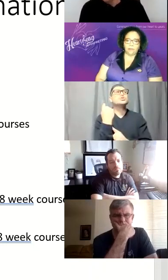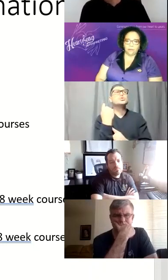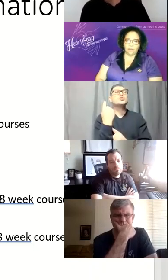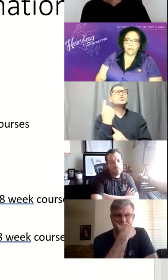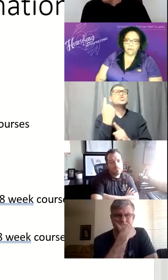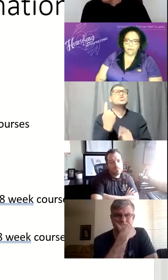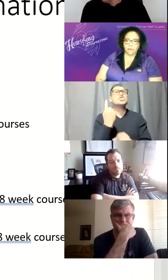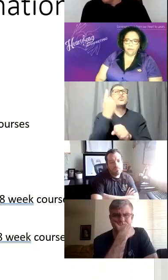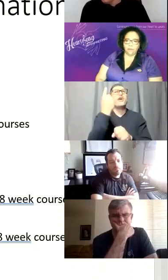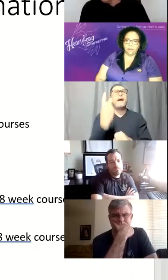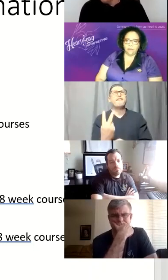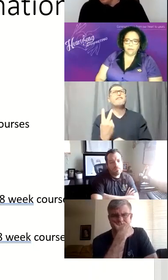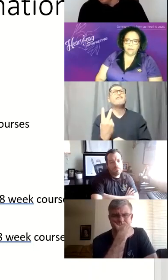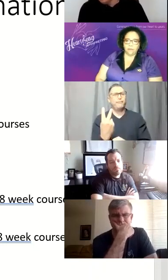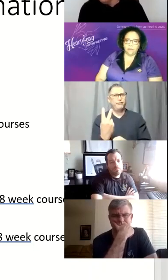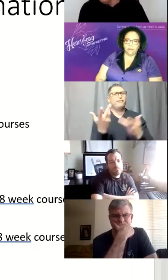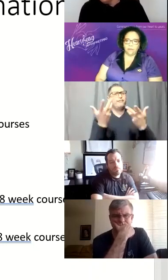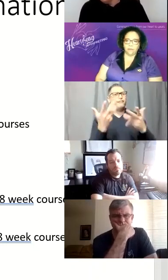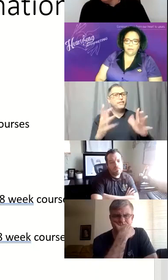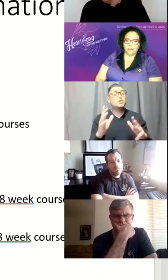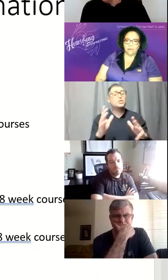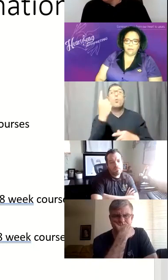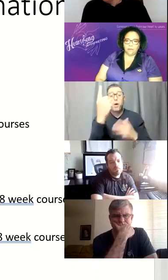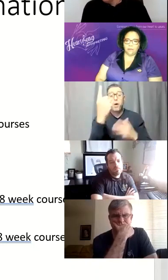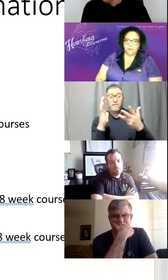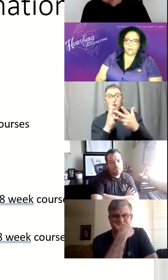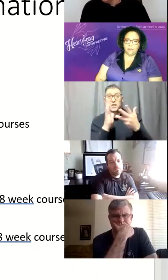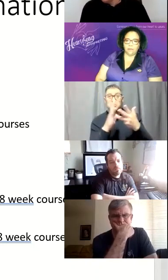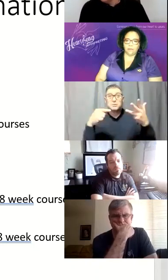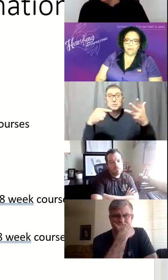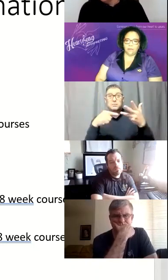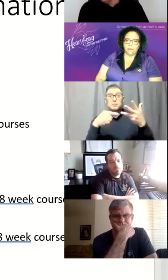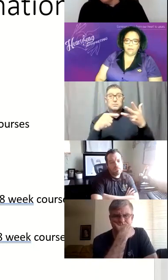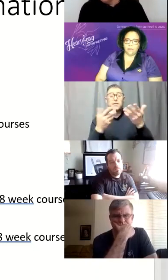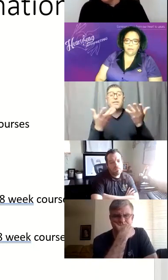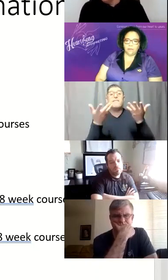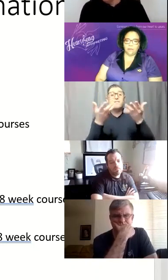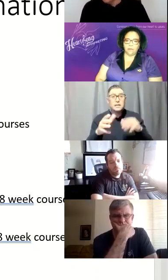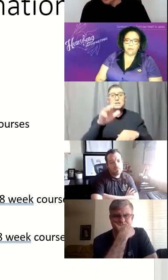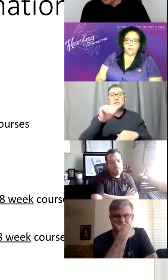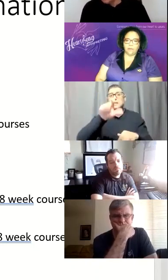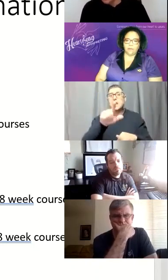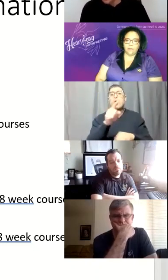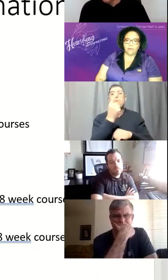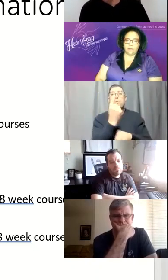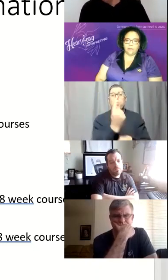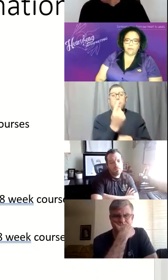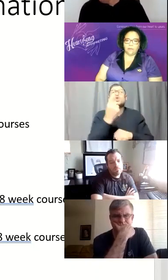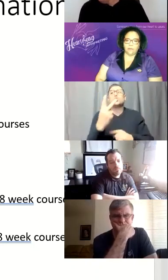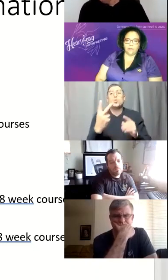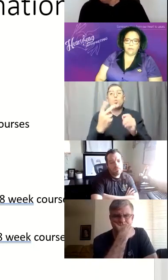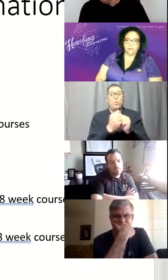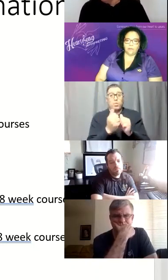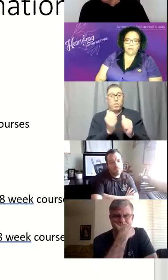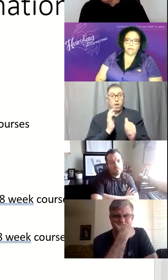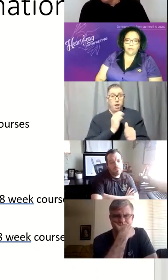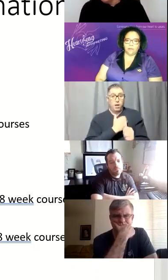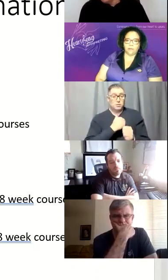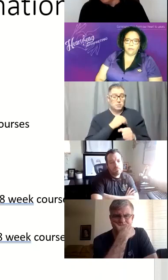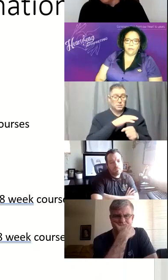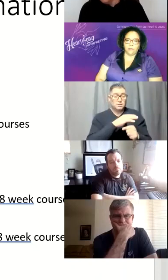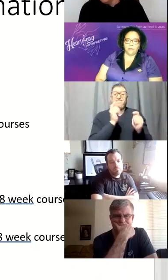half, but we've already had a freshman that went through ASL 1 and 2 with us, and it immediately